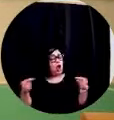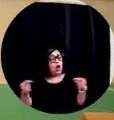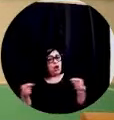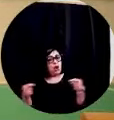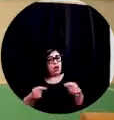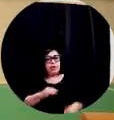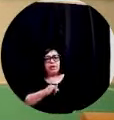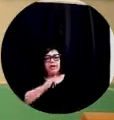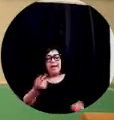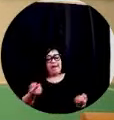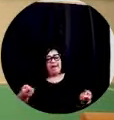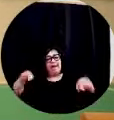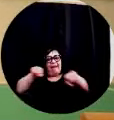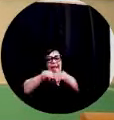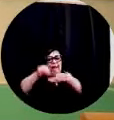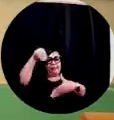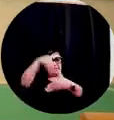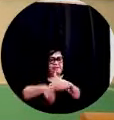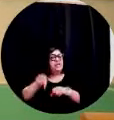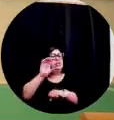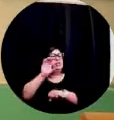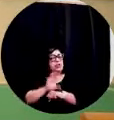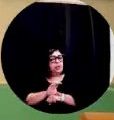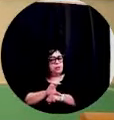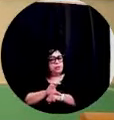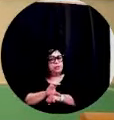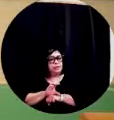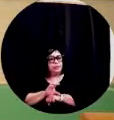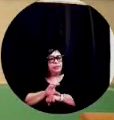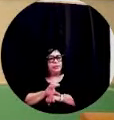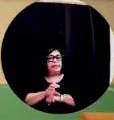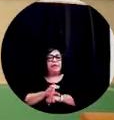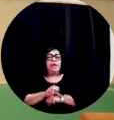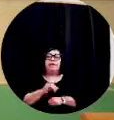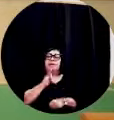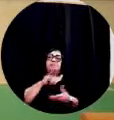and worship is interrupted by pride and division.